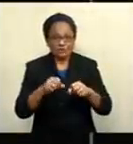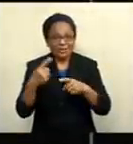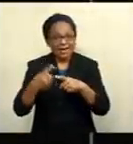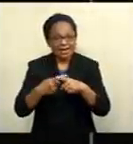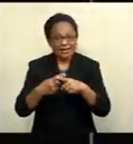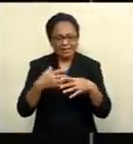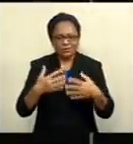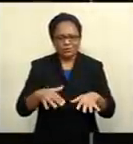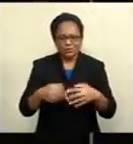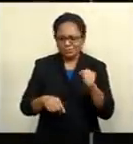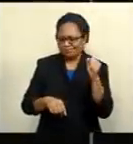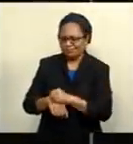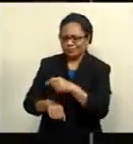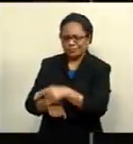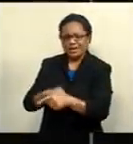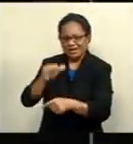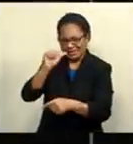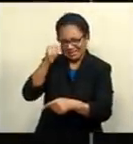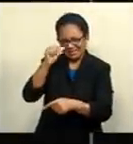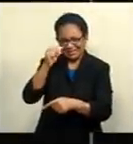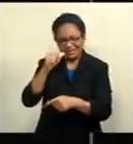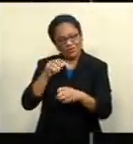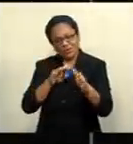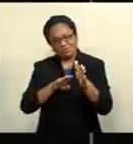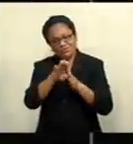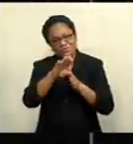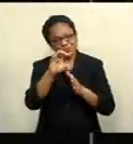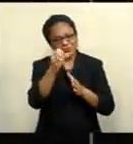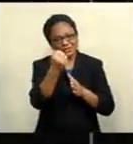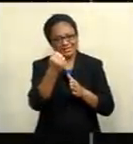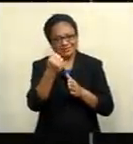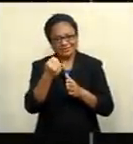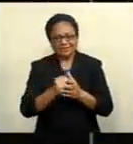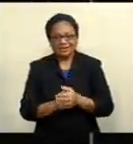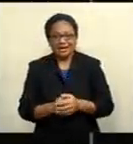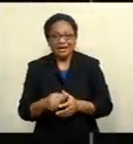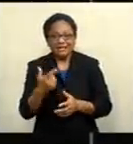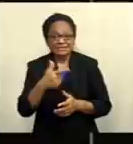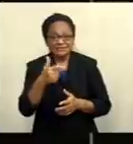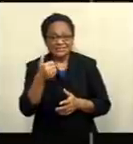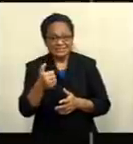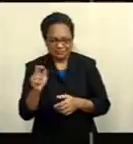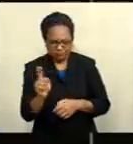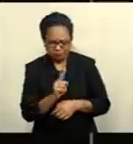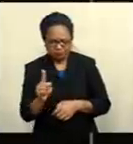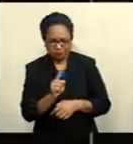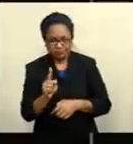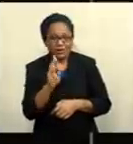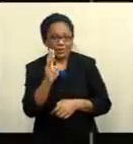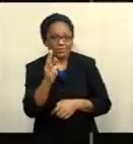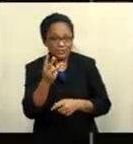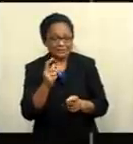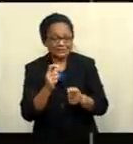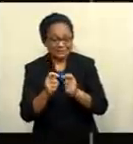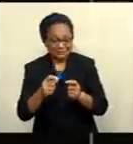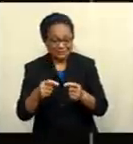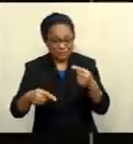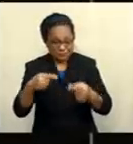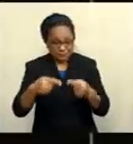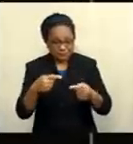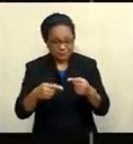India's resistance to surge to victory by an innings and 76 runs in the 3rd test and leveled the series